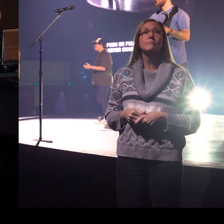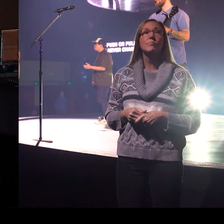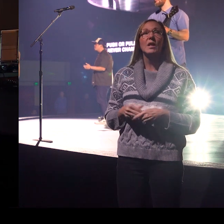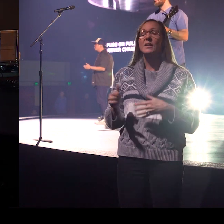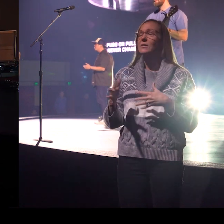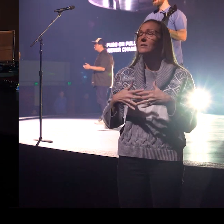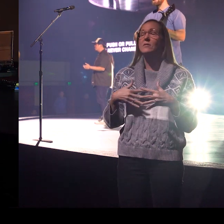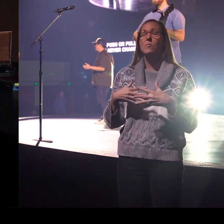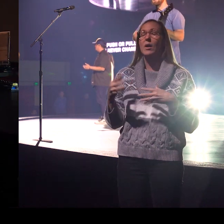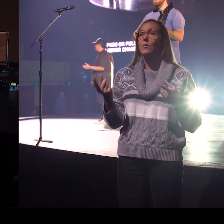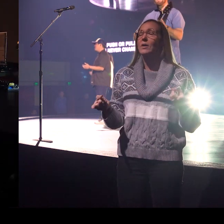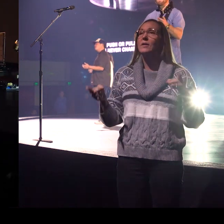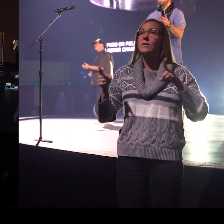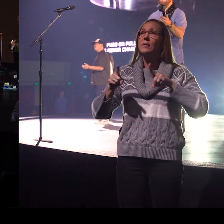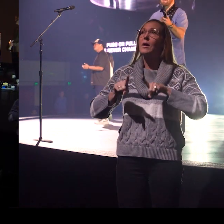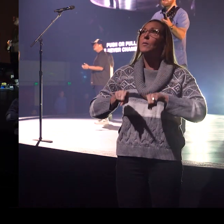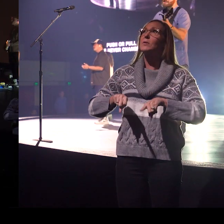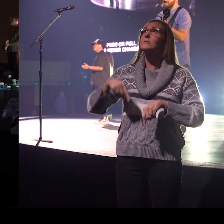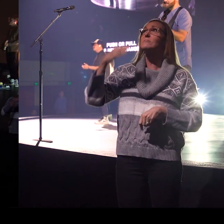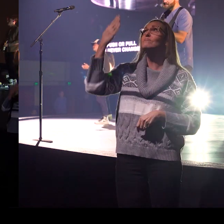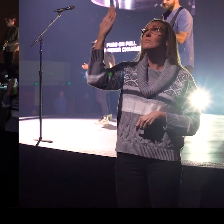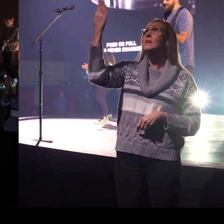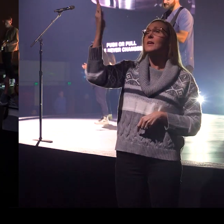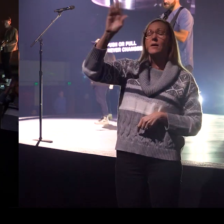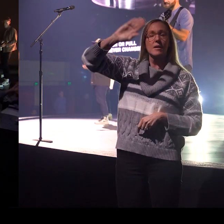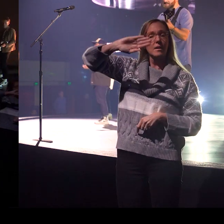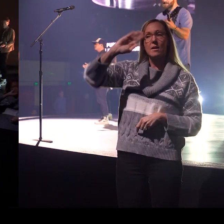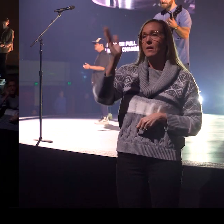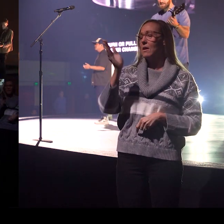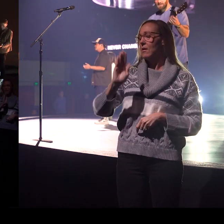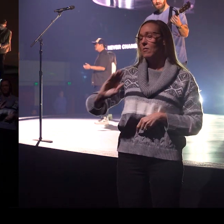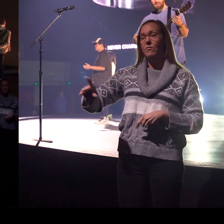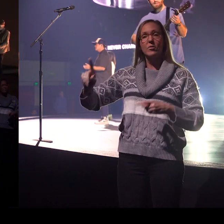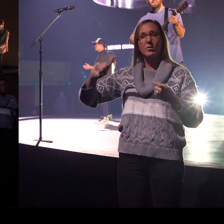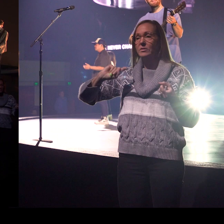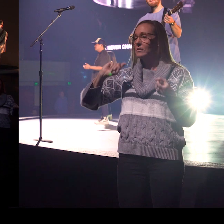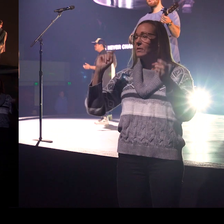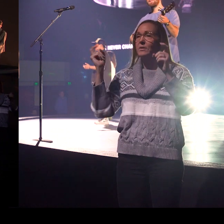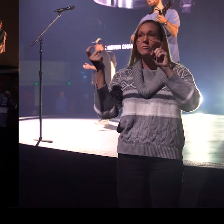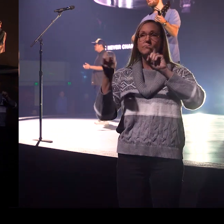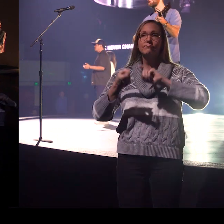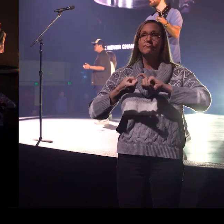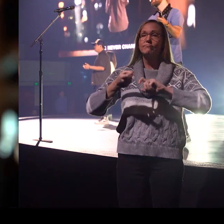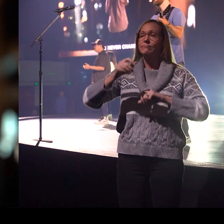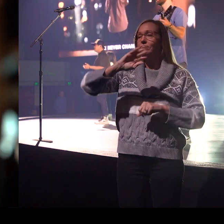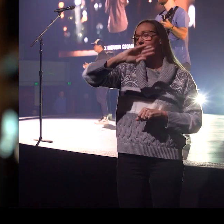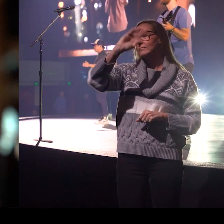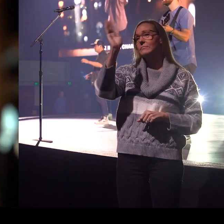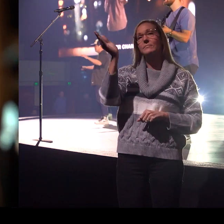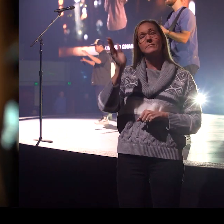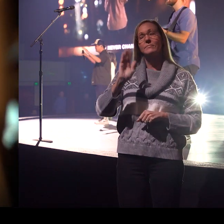Pull, shore, pull, he never changes. He never